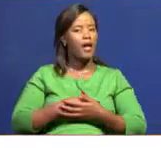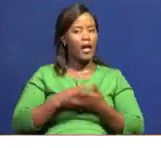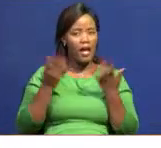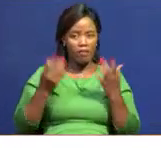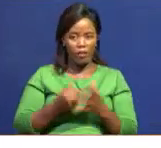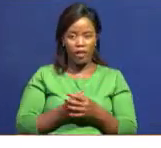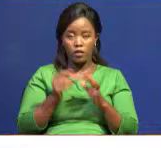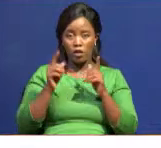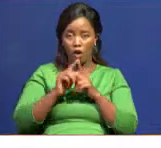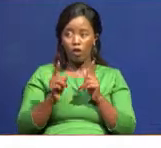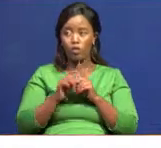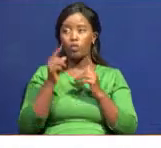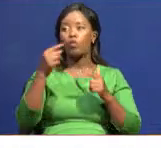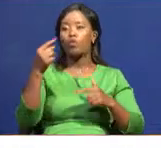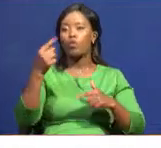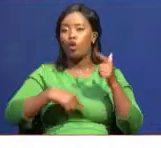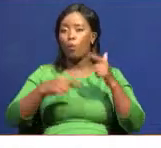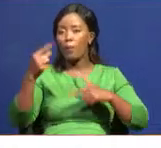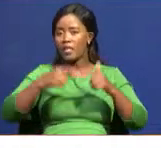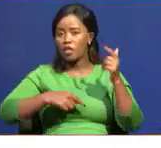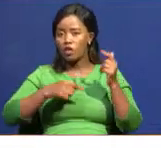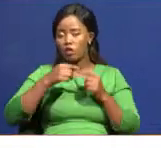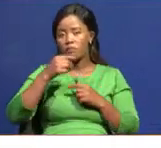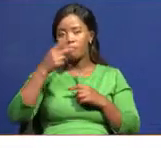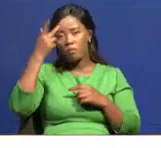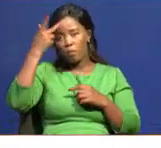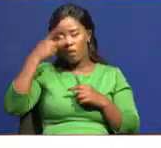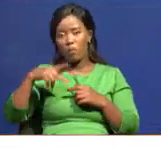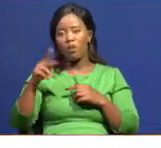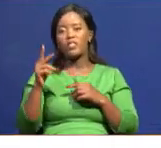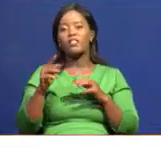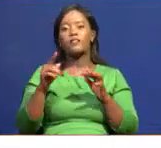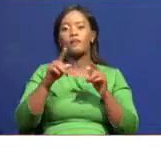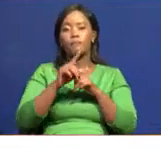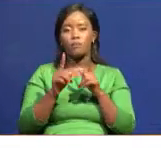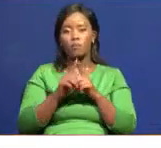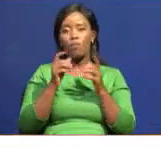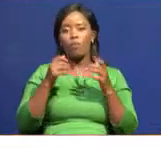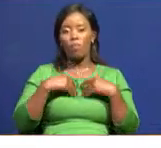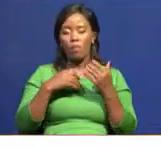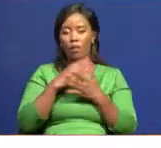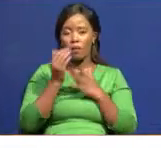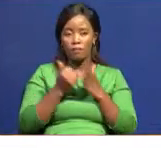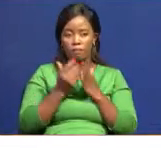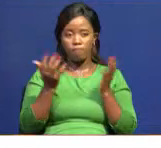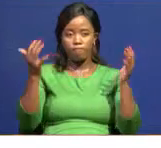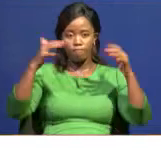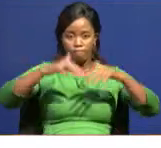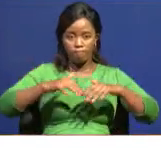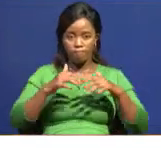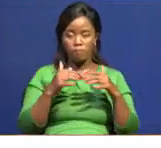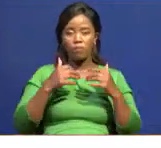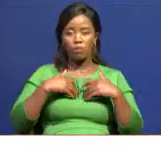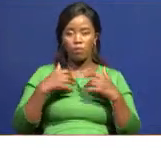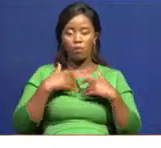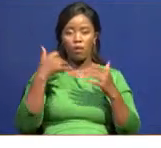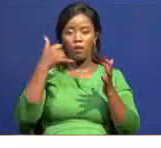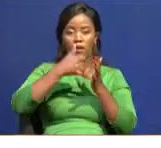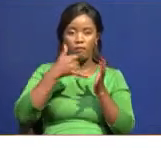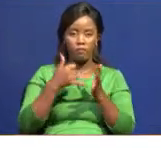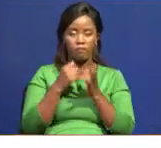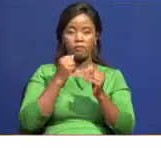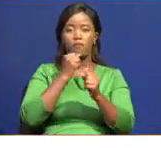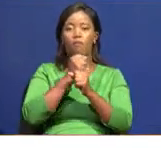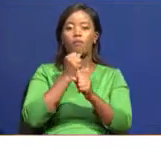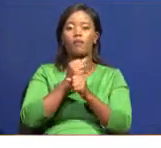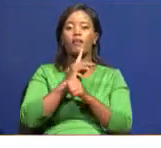And competition policy and law, as we have assembled here today, should play a part in ensuring